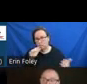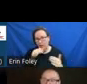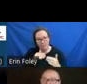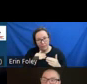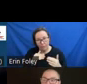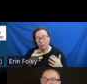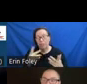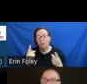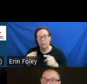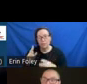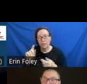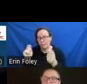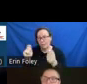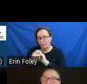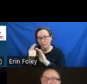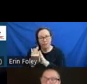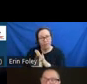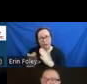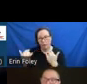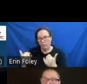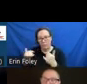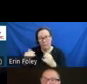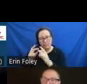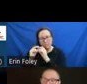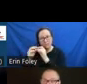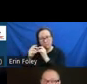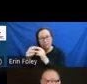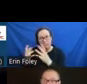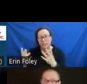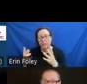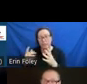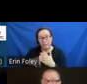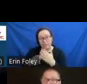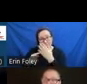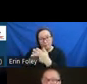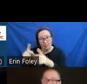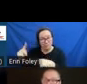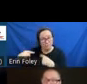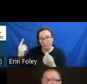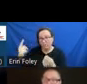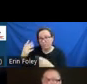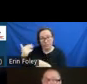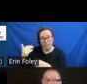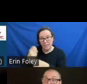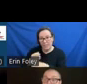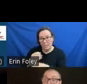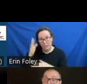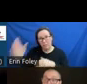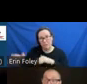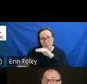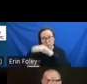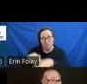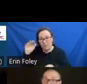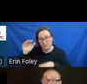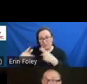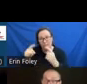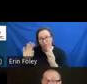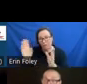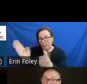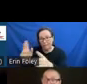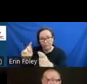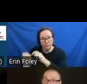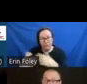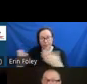try to change it? Yes. Has there been a bill in the legislature for all 15 years I have been giving this presentation?